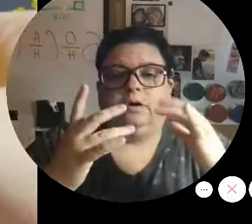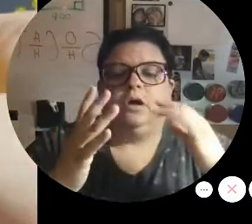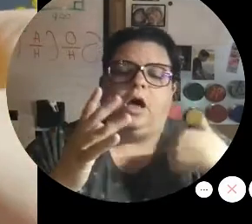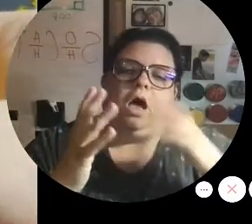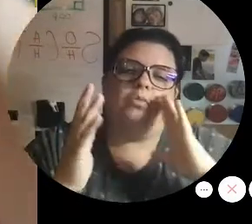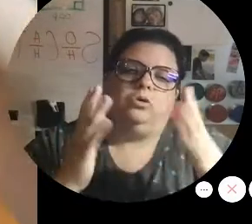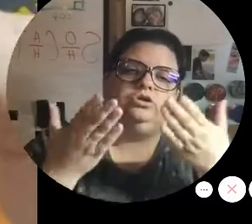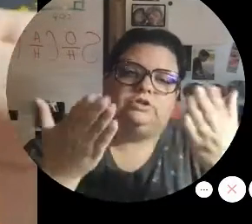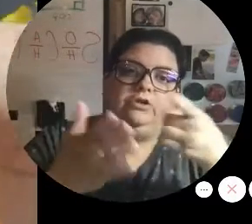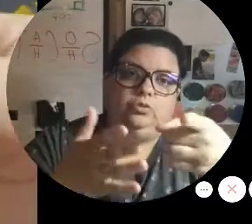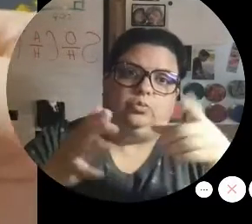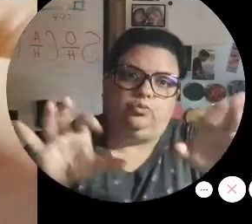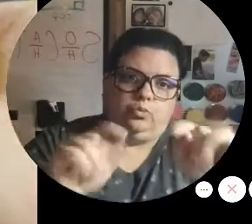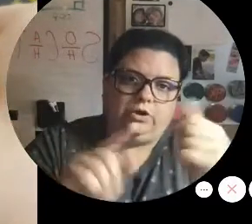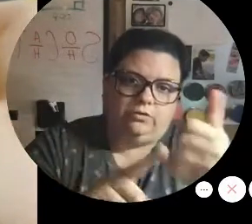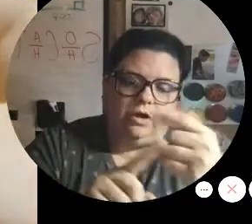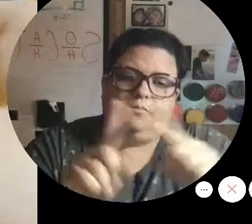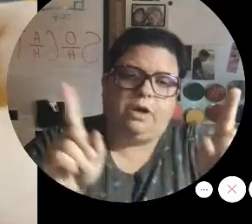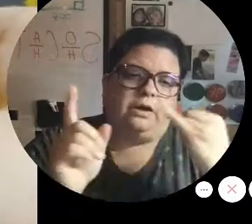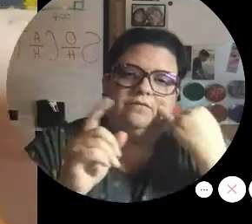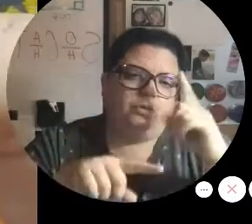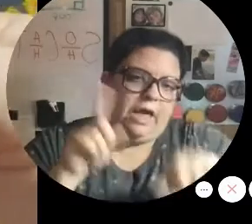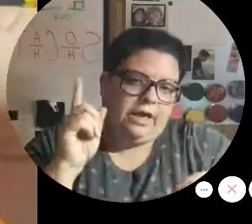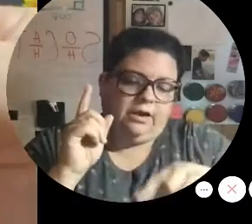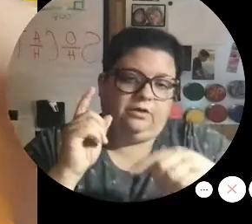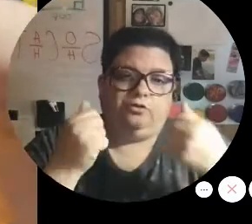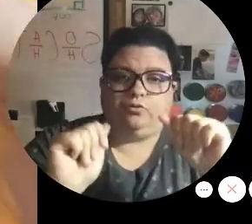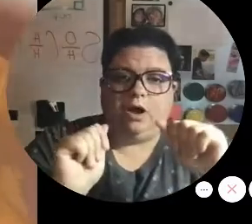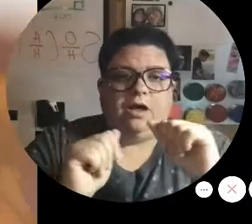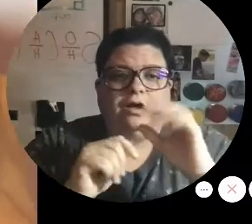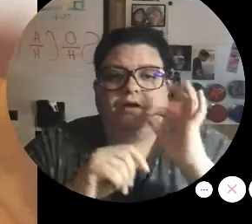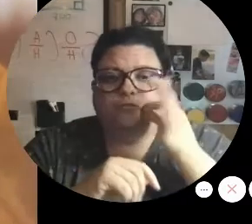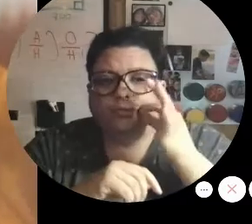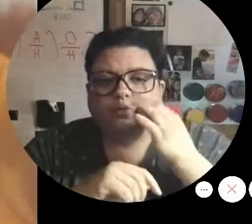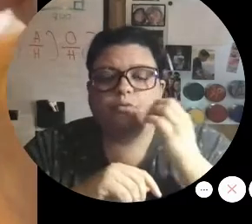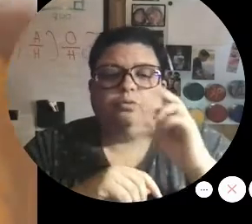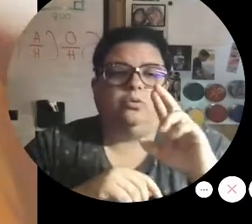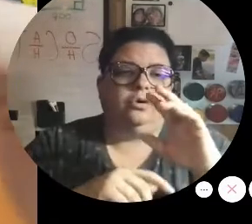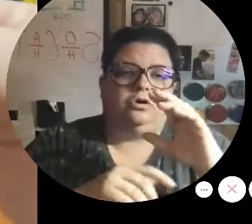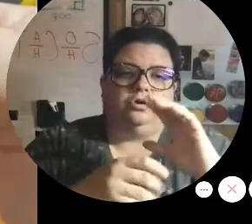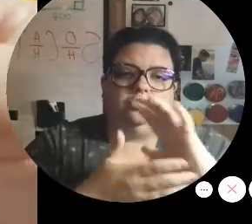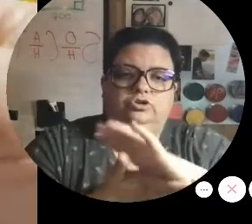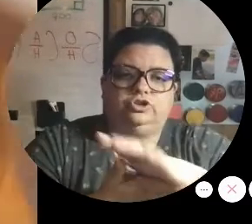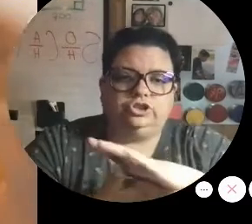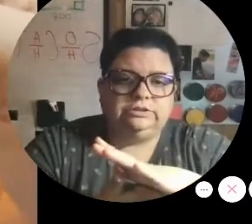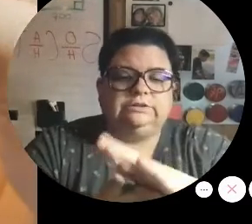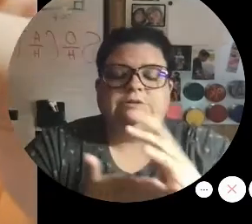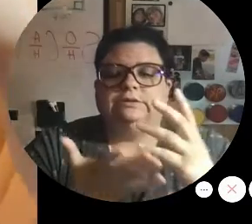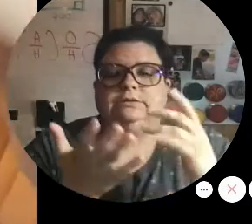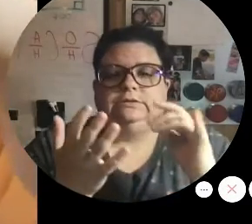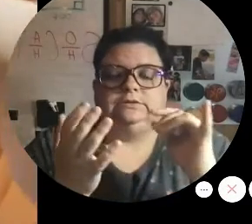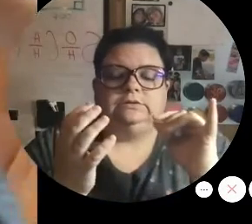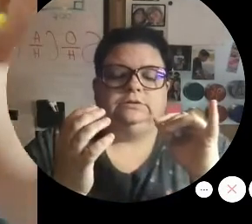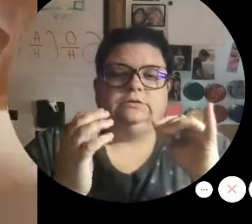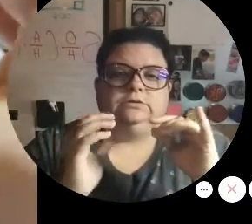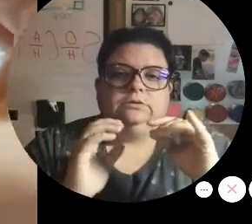Play-Doh, find, I don't know, fruit or cheese that looks